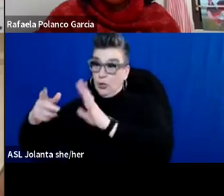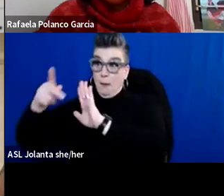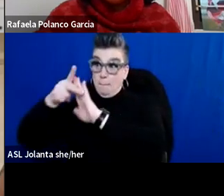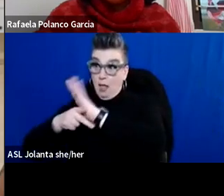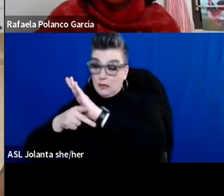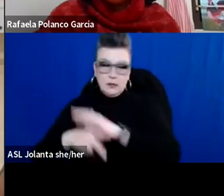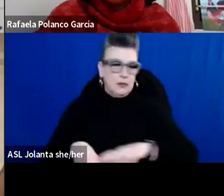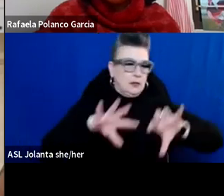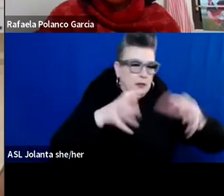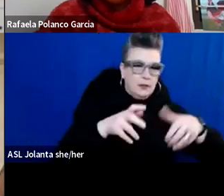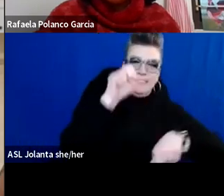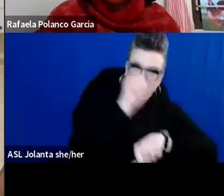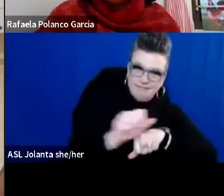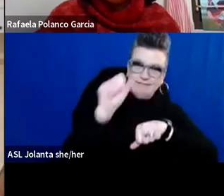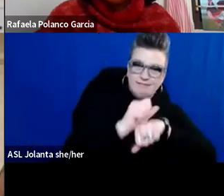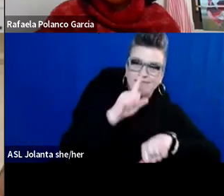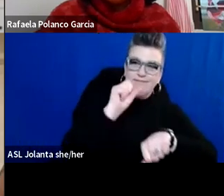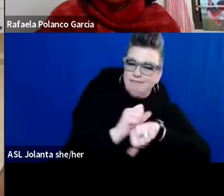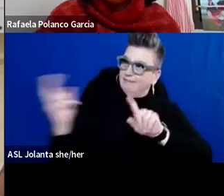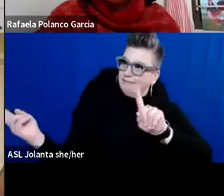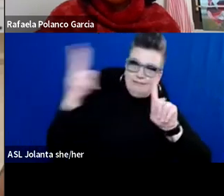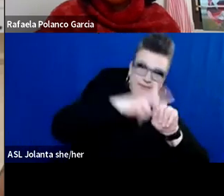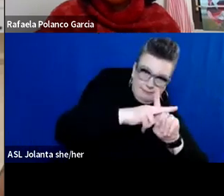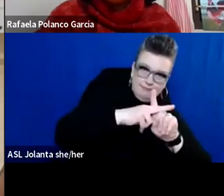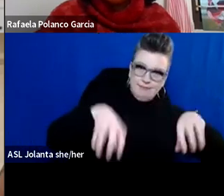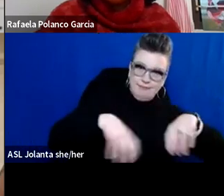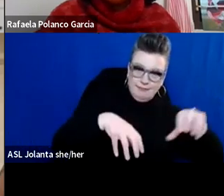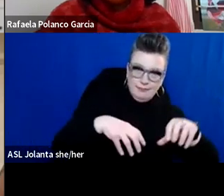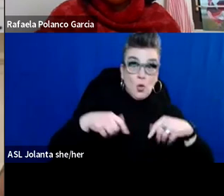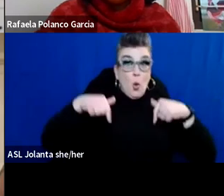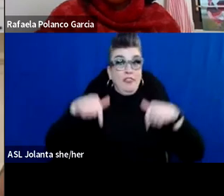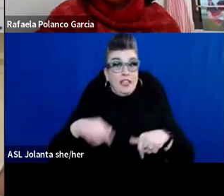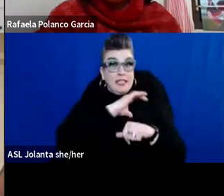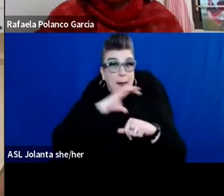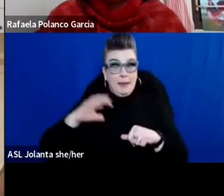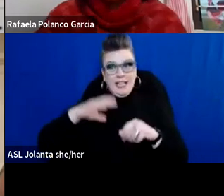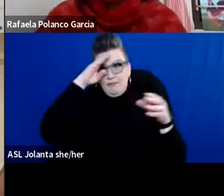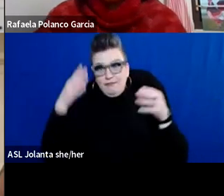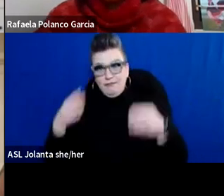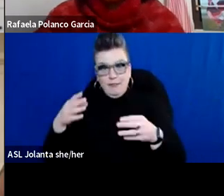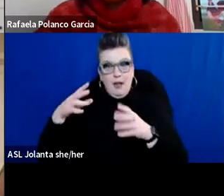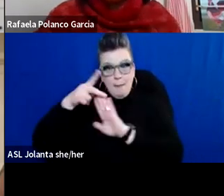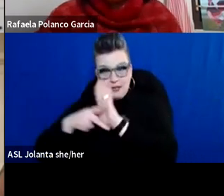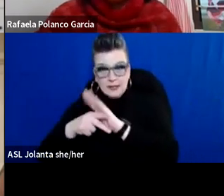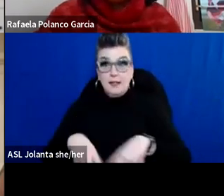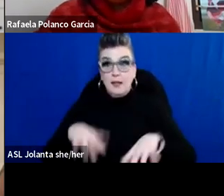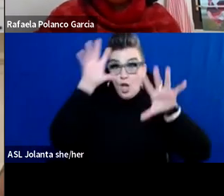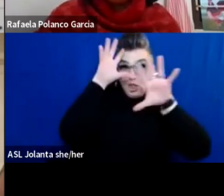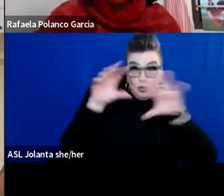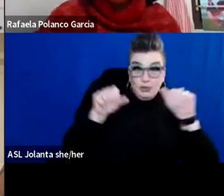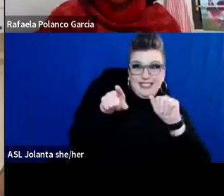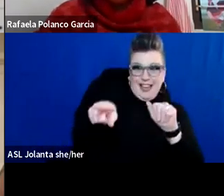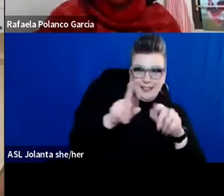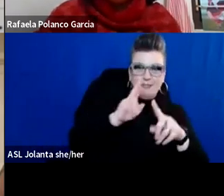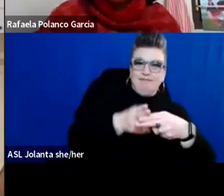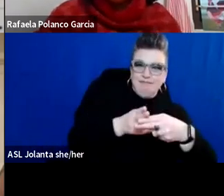implementation which is what the superintendent and her team works on and and i know you worked hand on hand work hand in